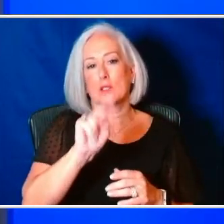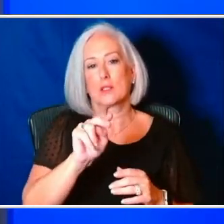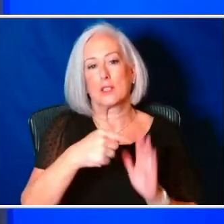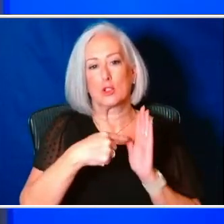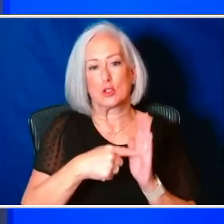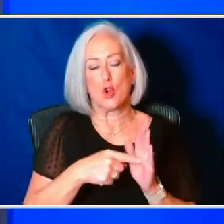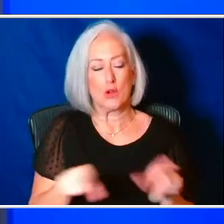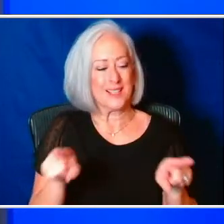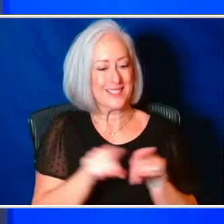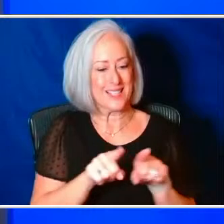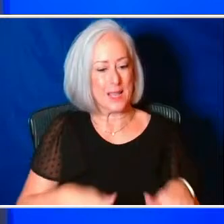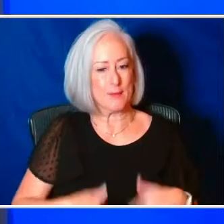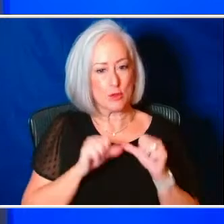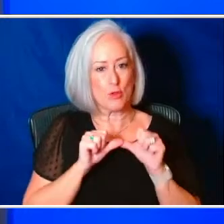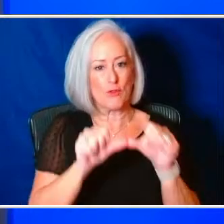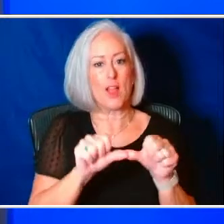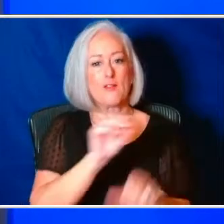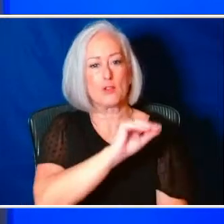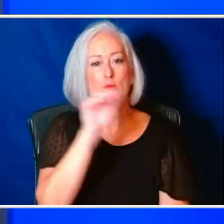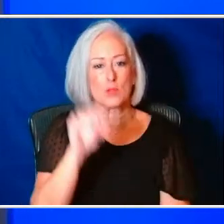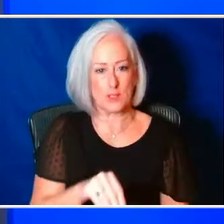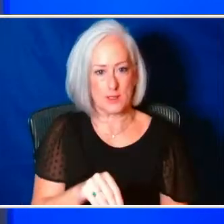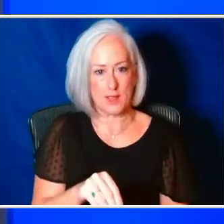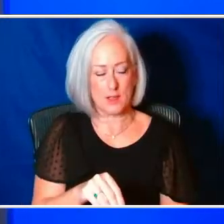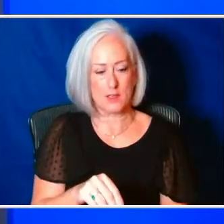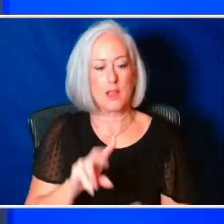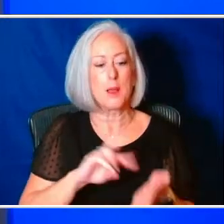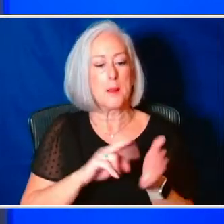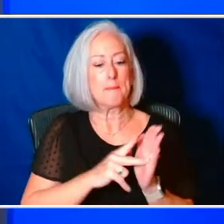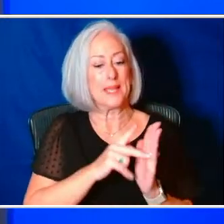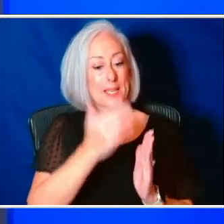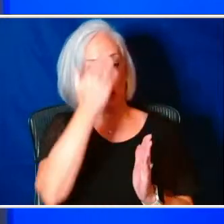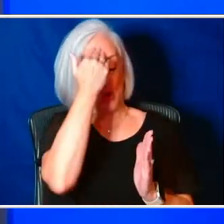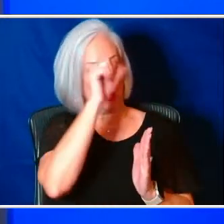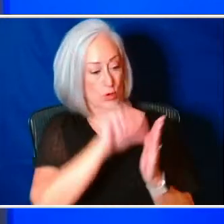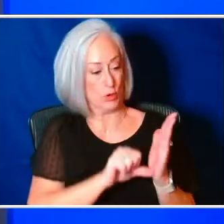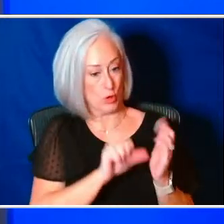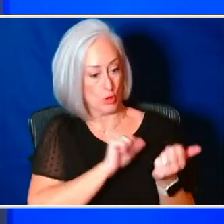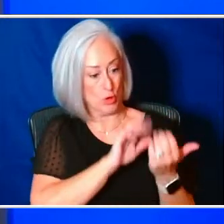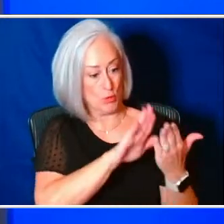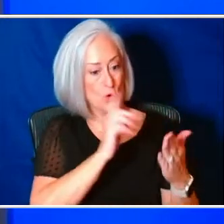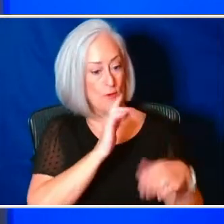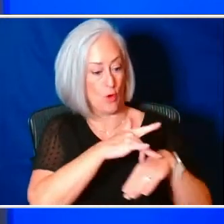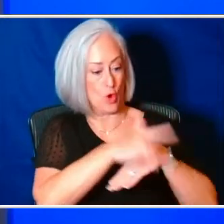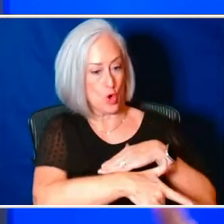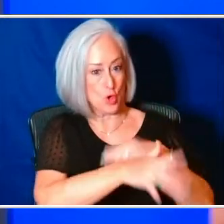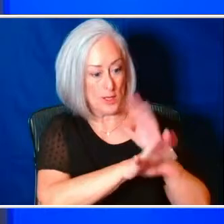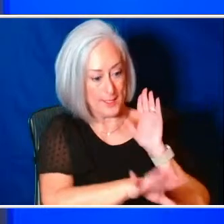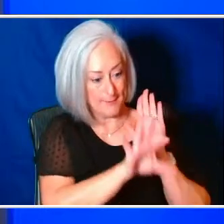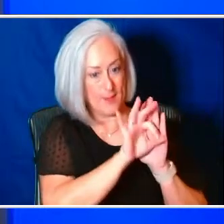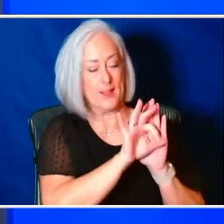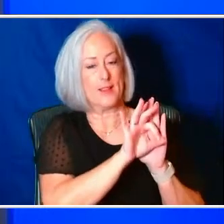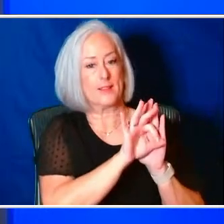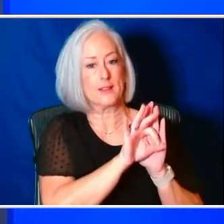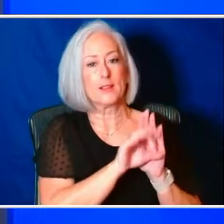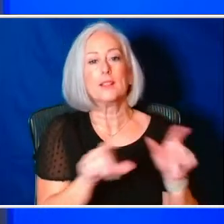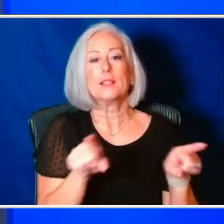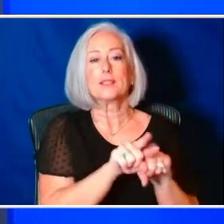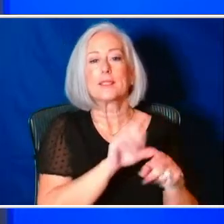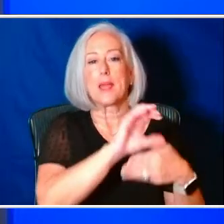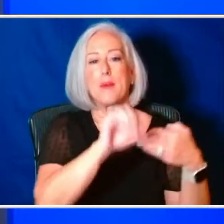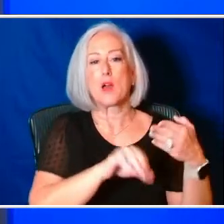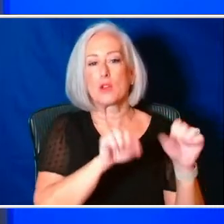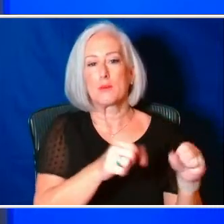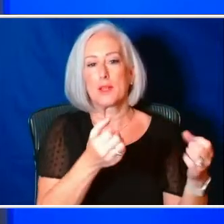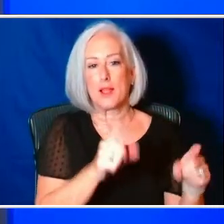survival, showing that a non-surgical approach for early stage disease can have the same outcome. And now that the KU has the proton therapy,